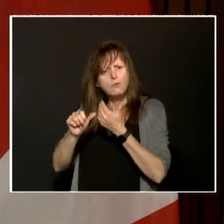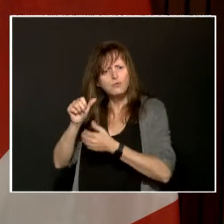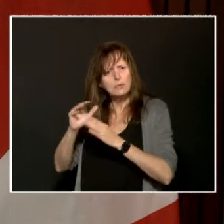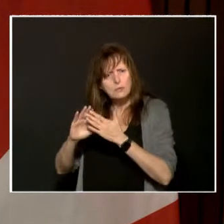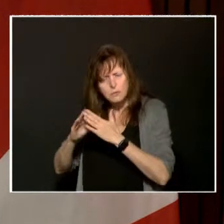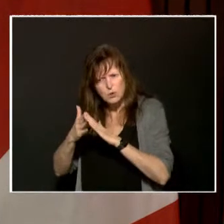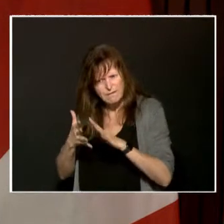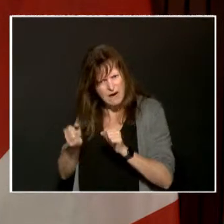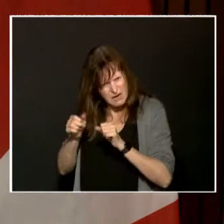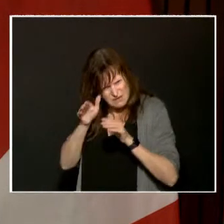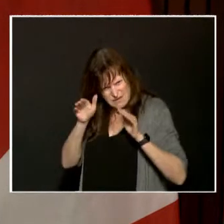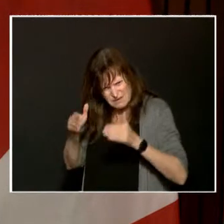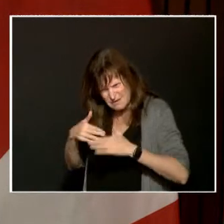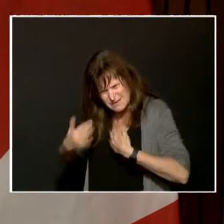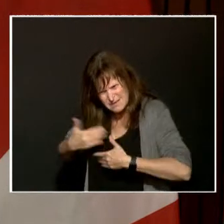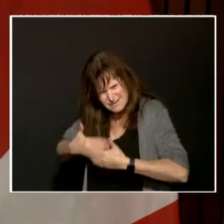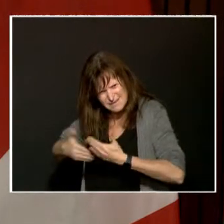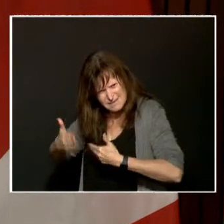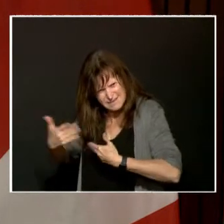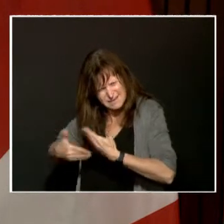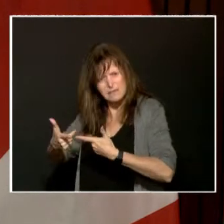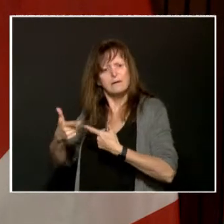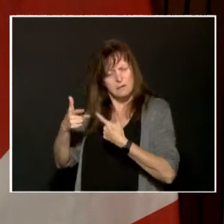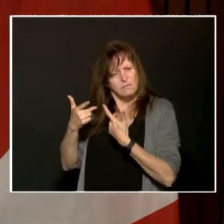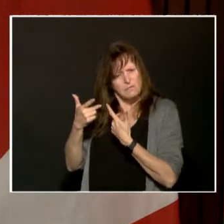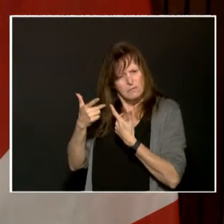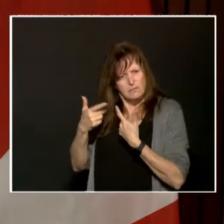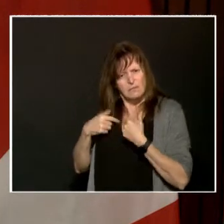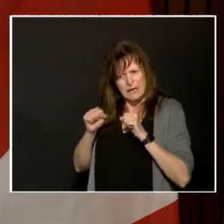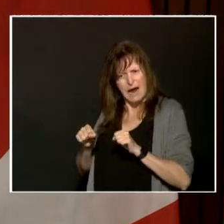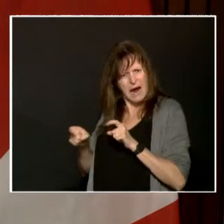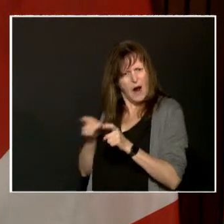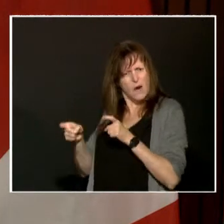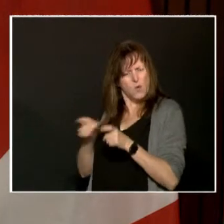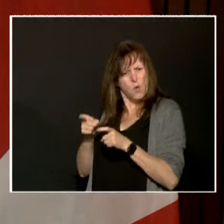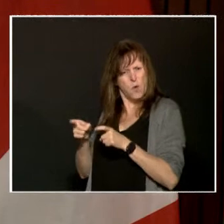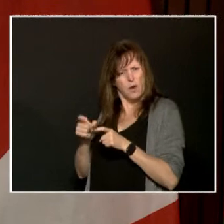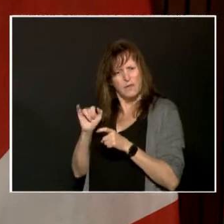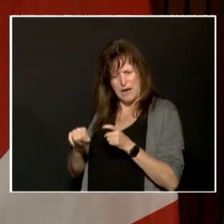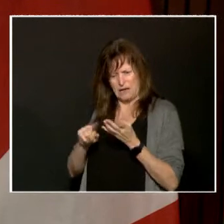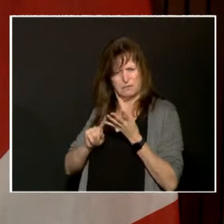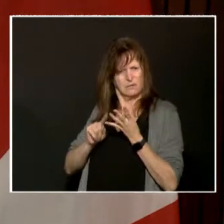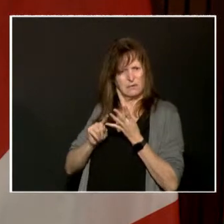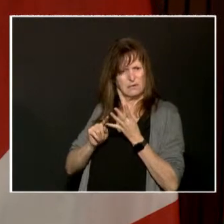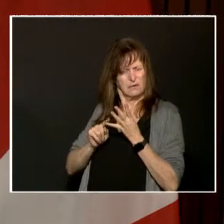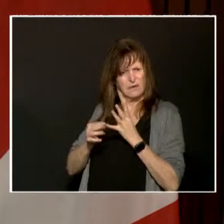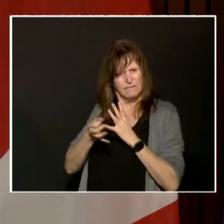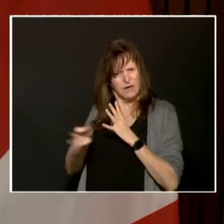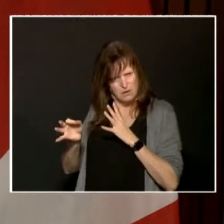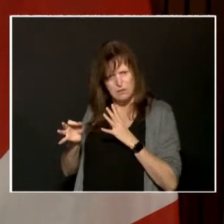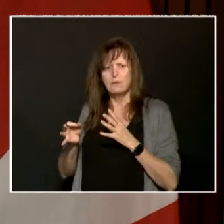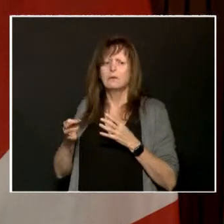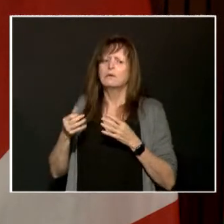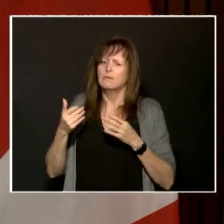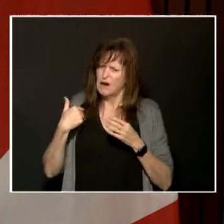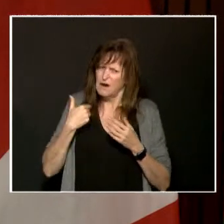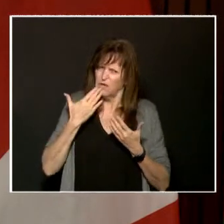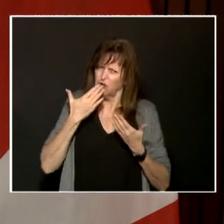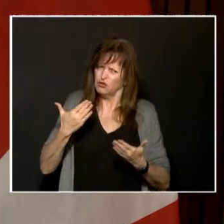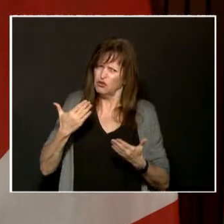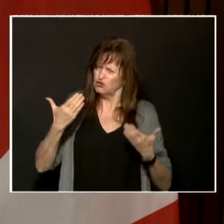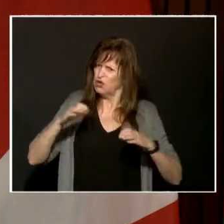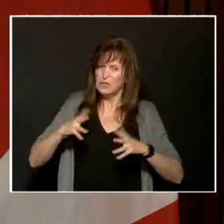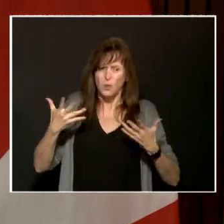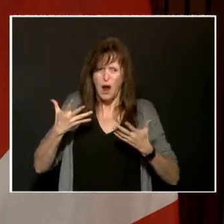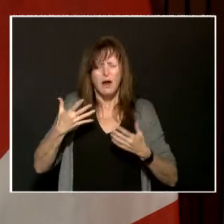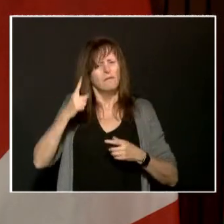got a good chance of controlling the Delta variant, and actually a really good chance of a good summer. When we say it's the dominant form of the virus,